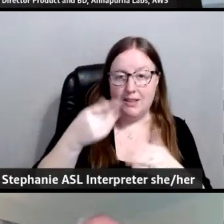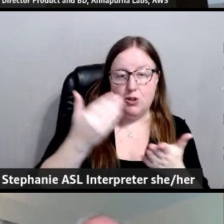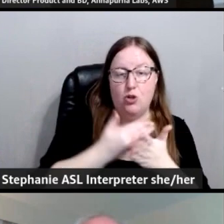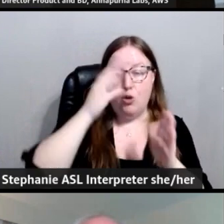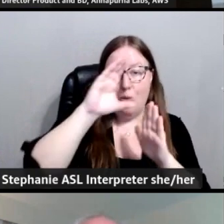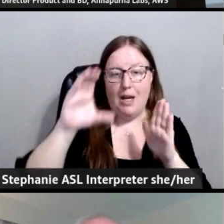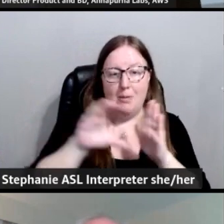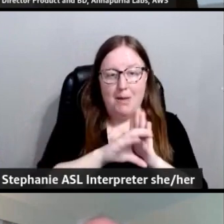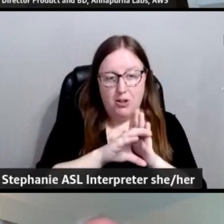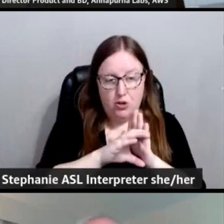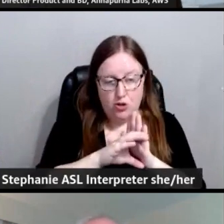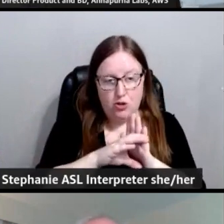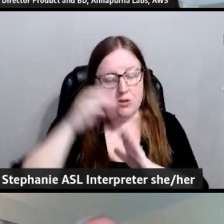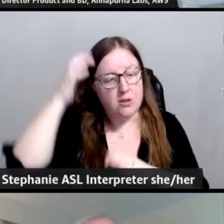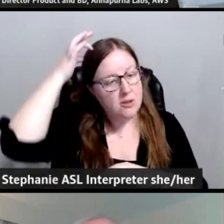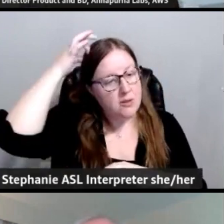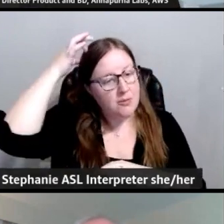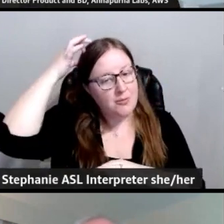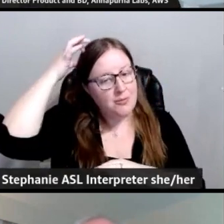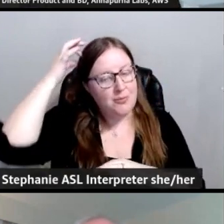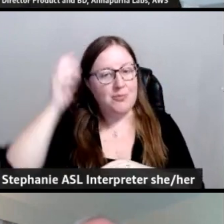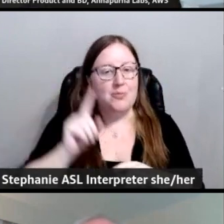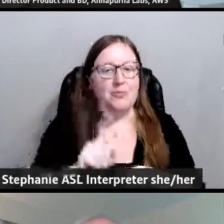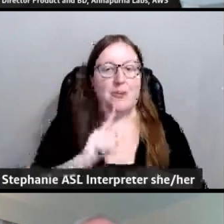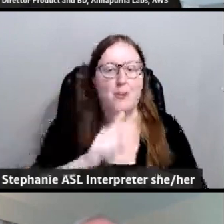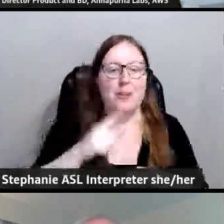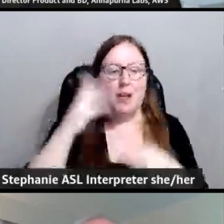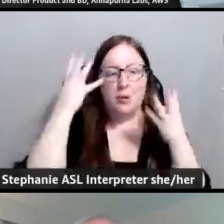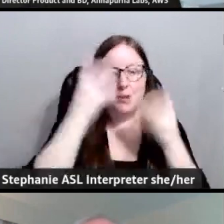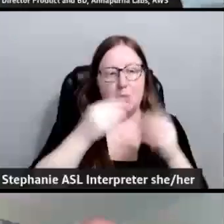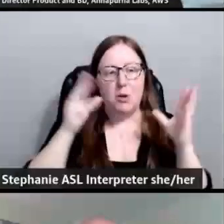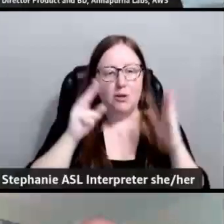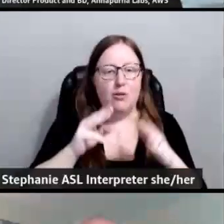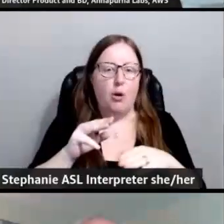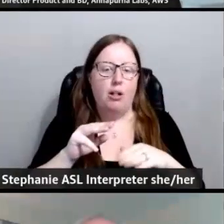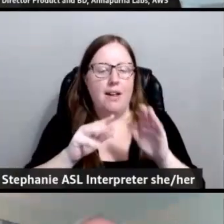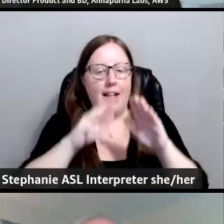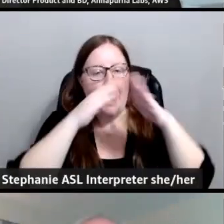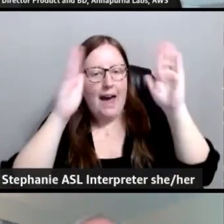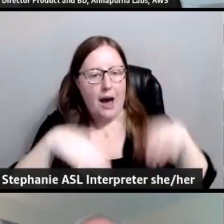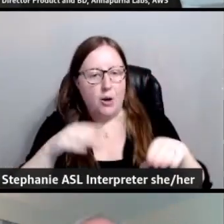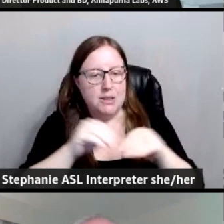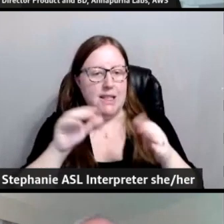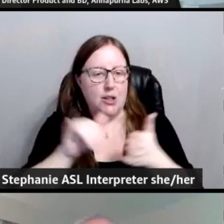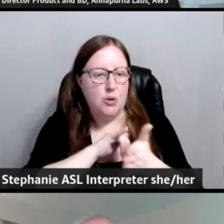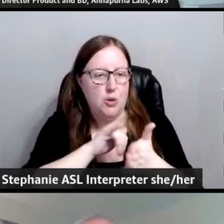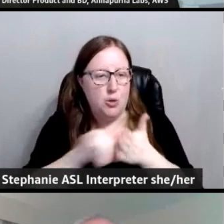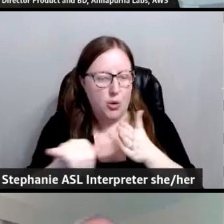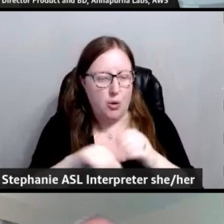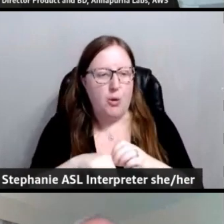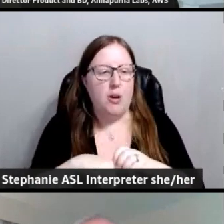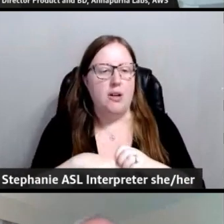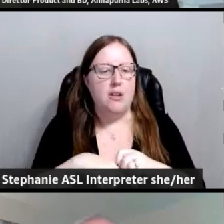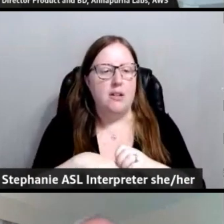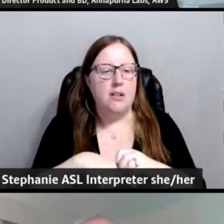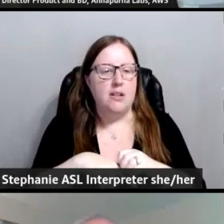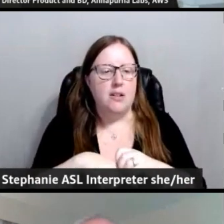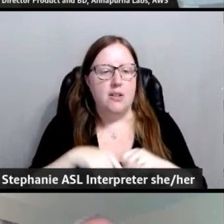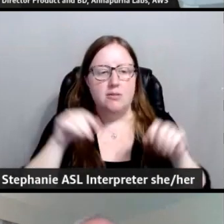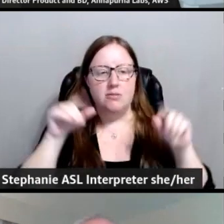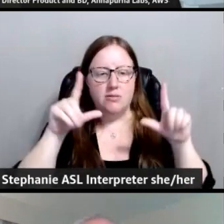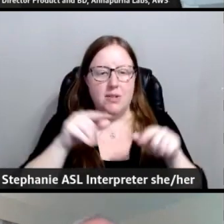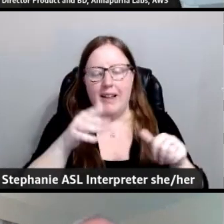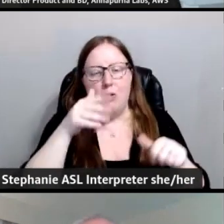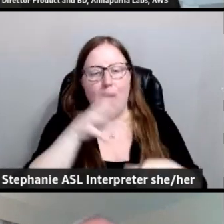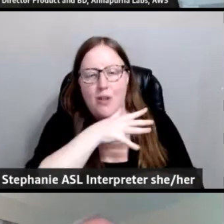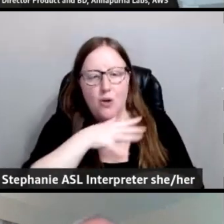image. Basically, the prompt was a beautiful modern house in New York, award-winning photography with grass